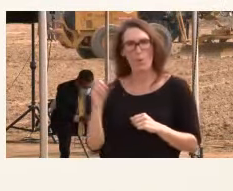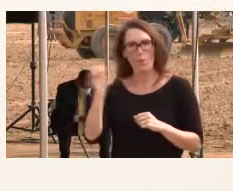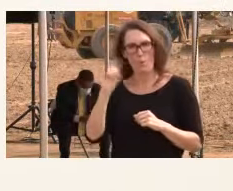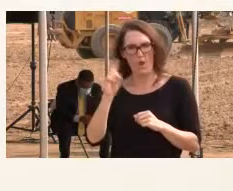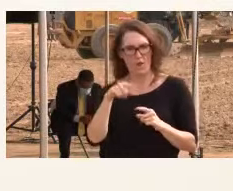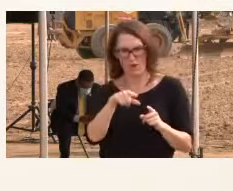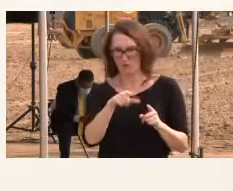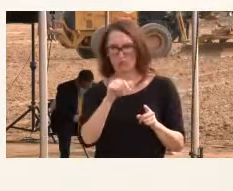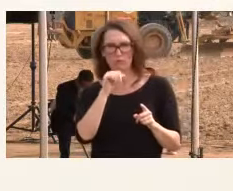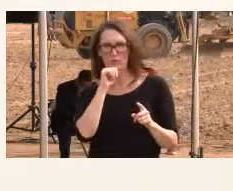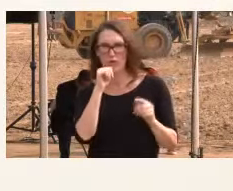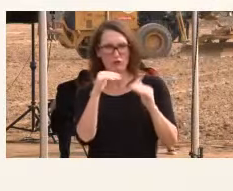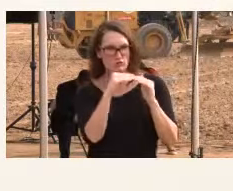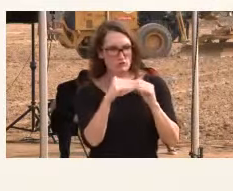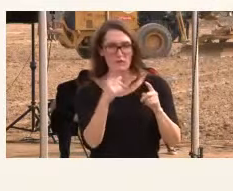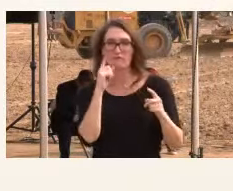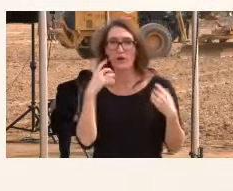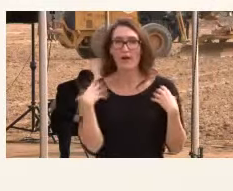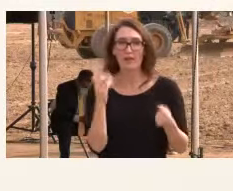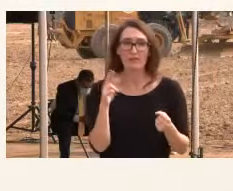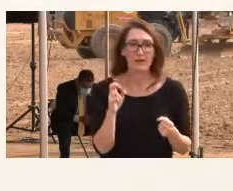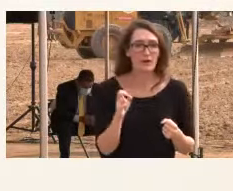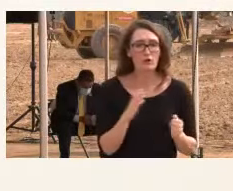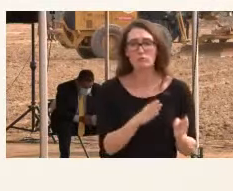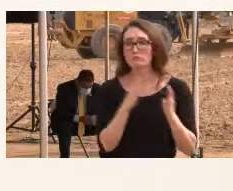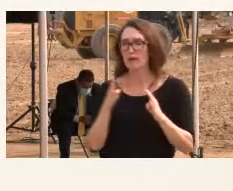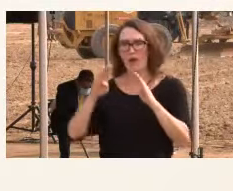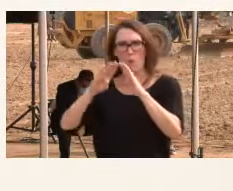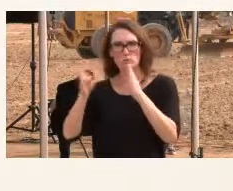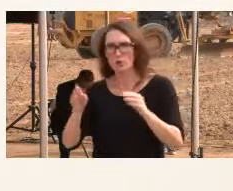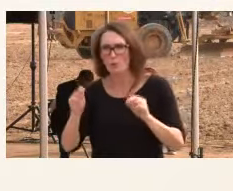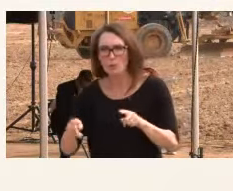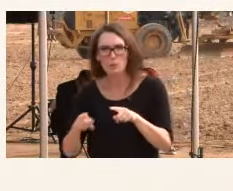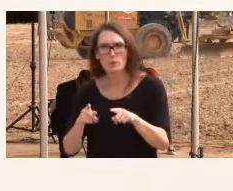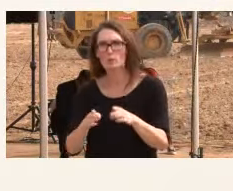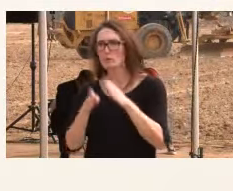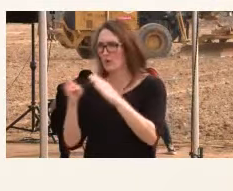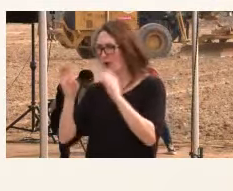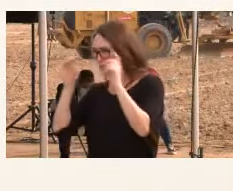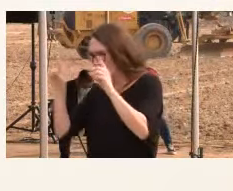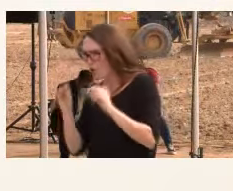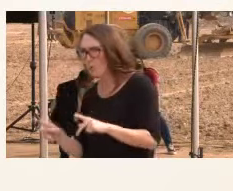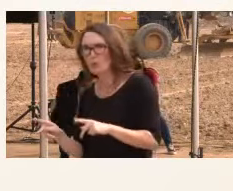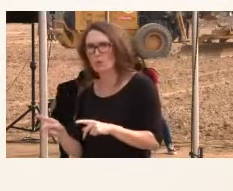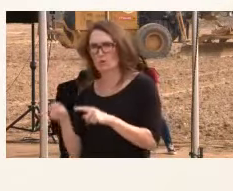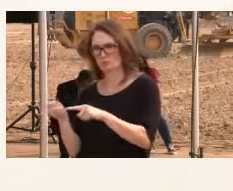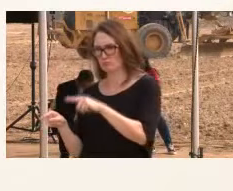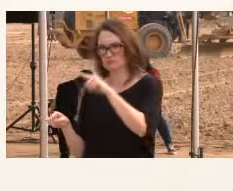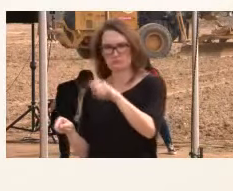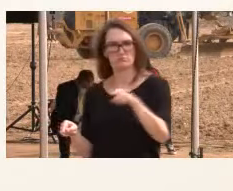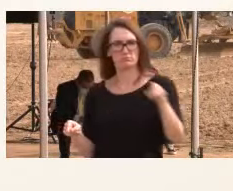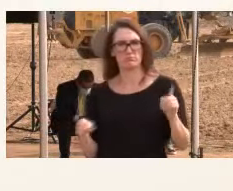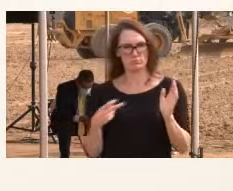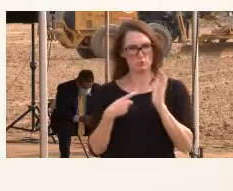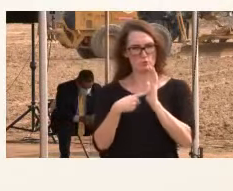social injustice exists in our health care, in our housing, and in our education.